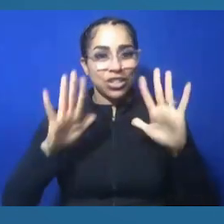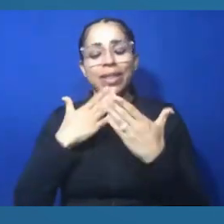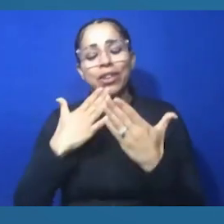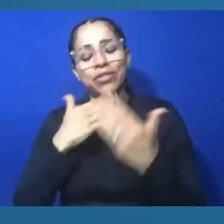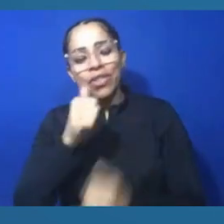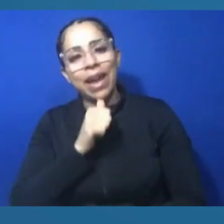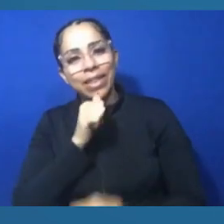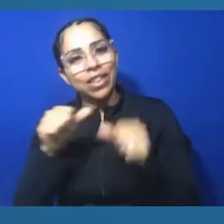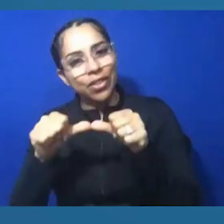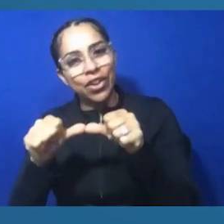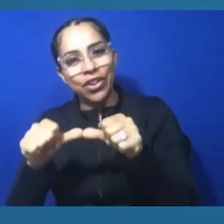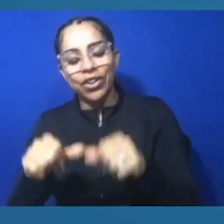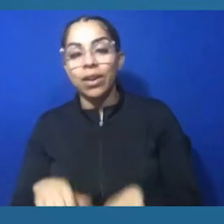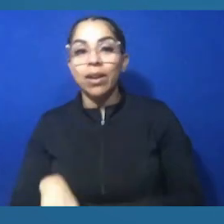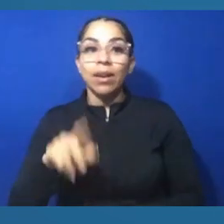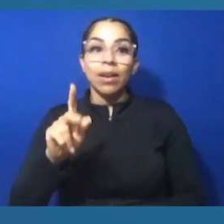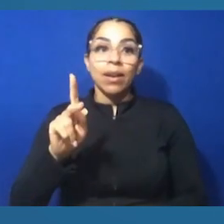Karen